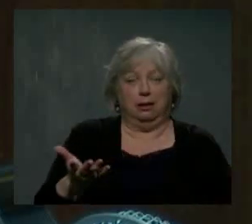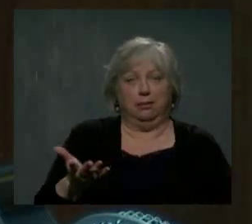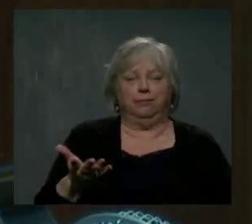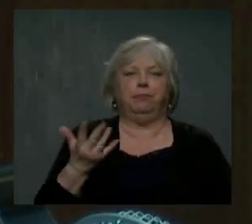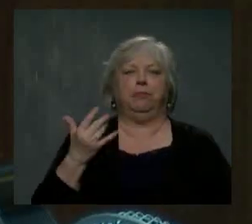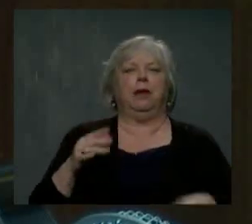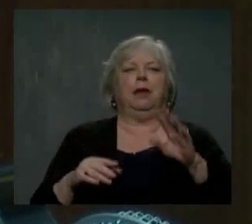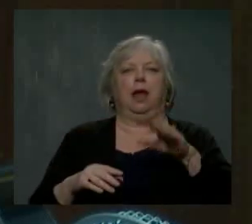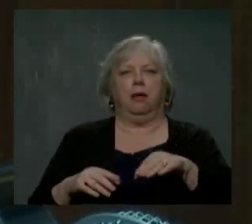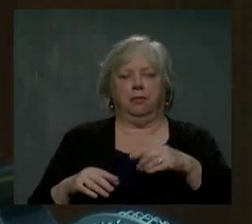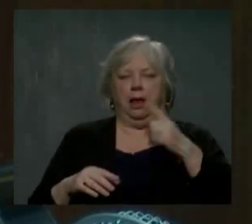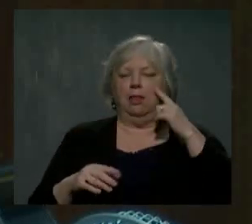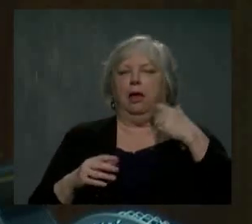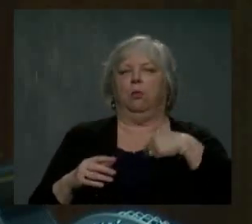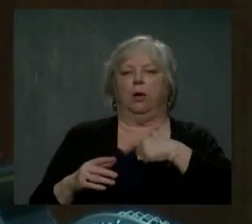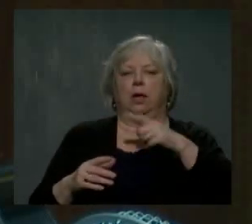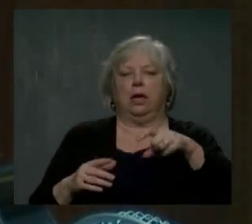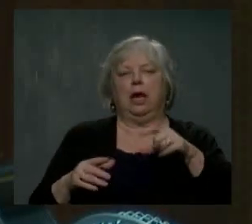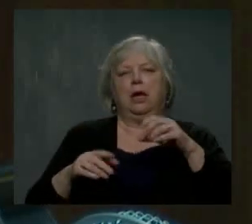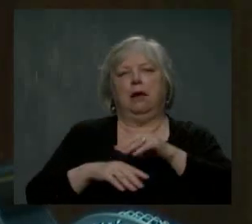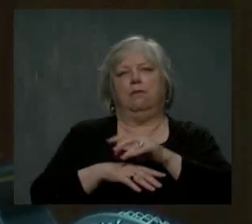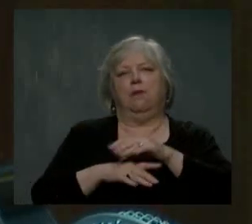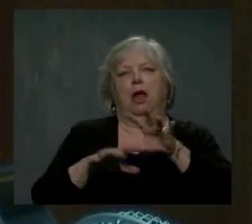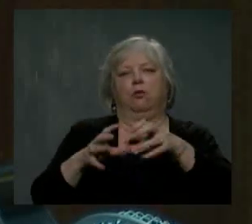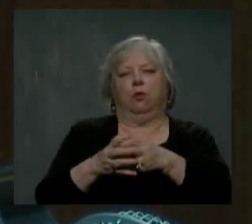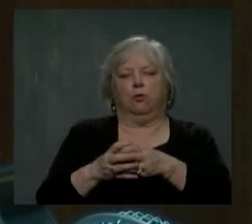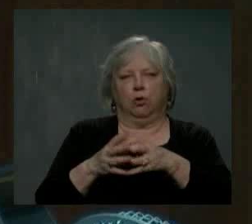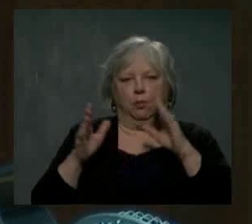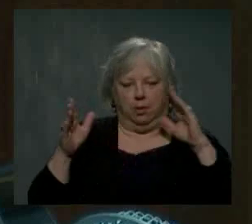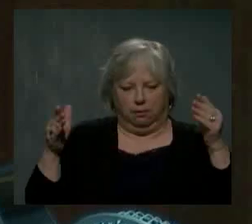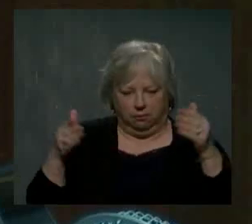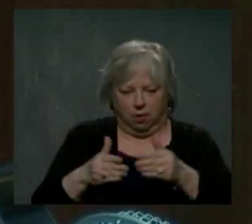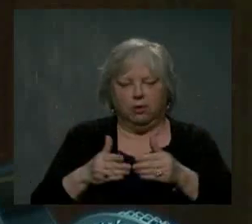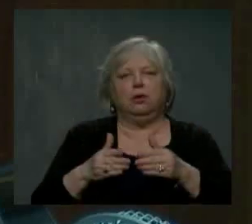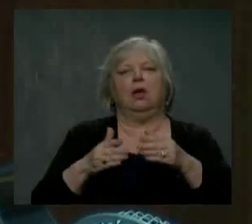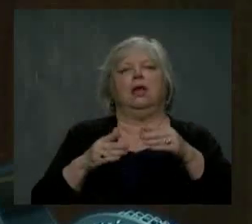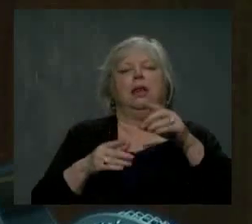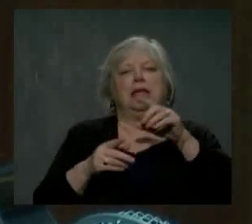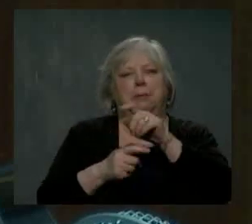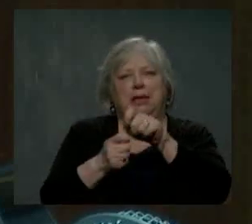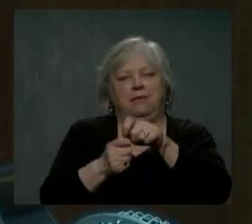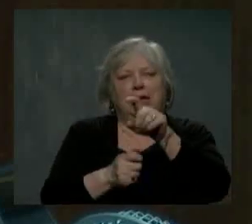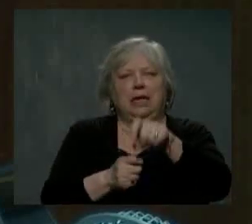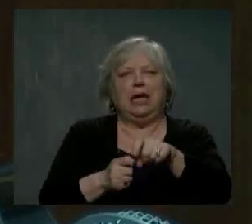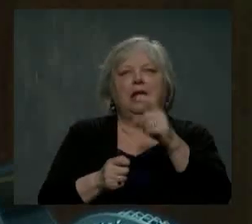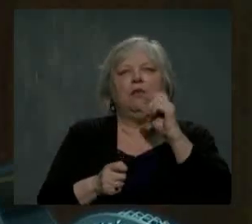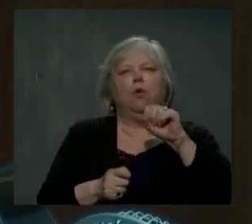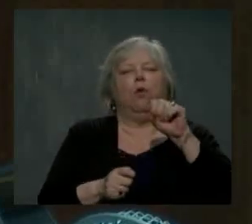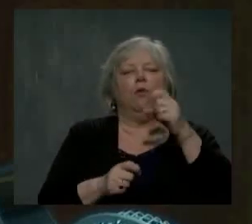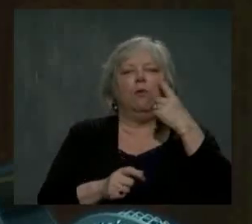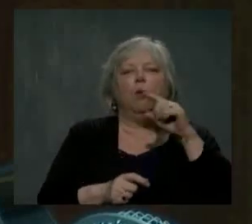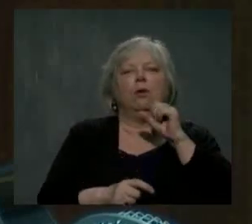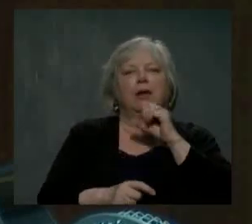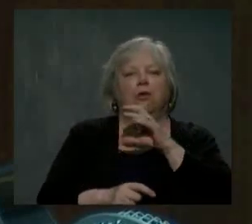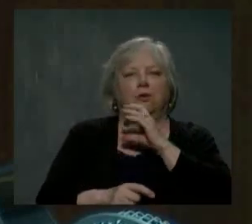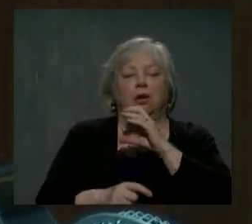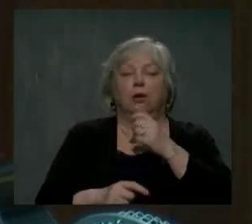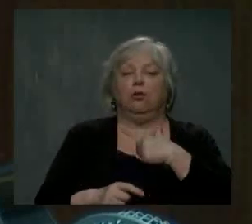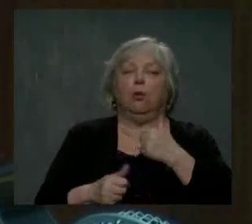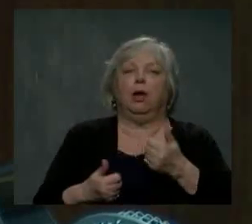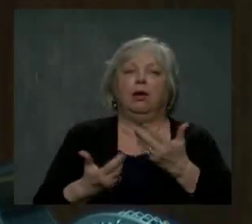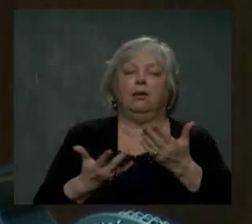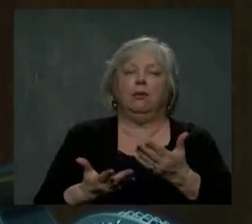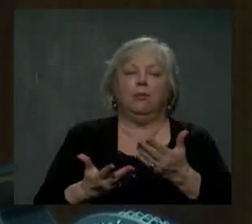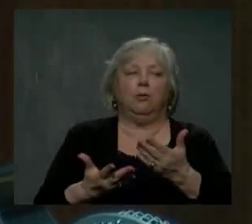I believe we need an advisory group that addresses the specific needs of seniors. Therefore, I am proposing that we establish an advisory